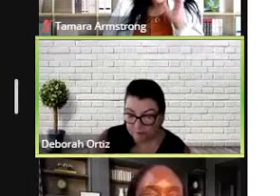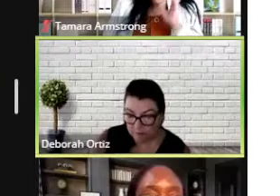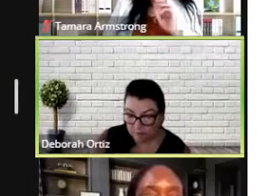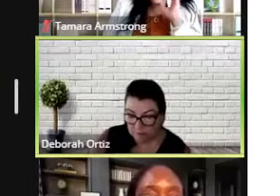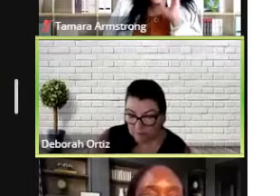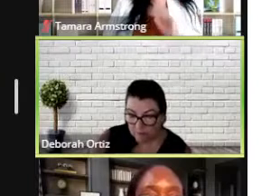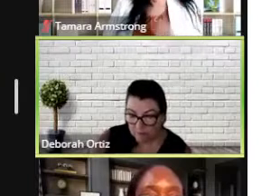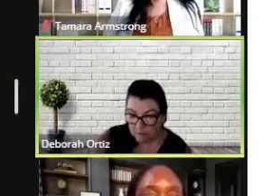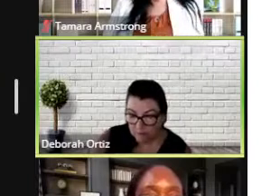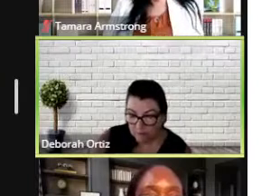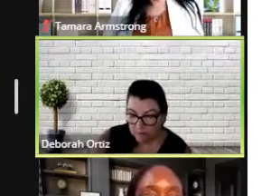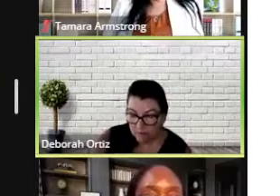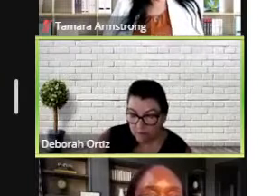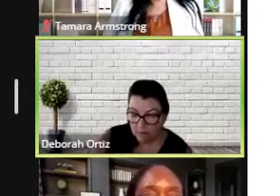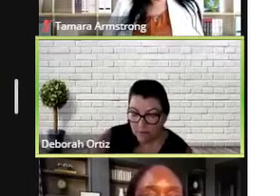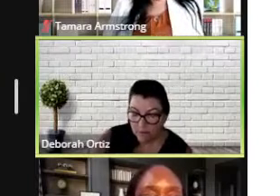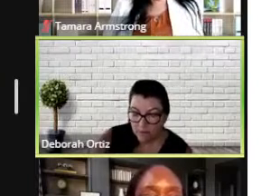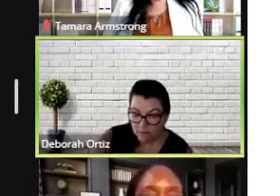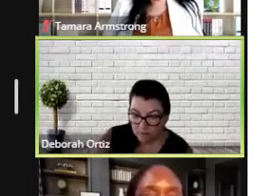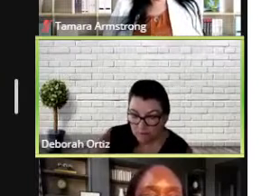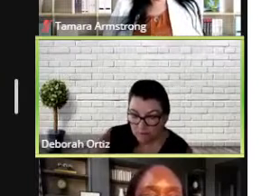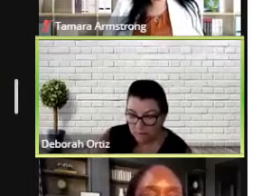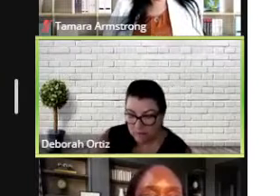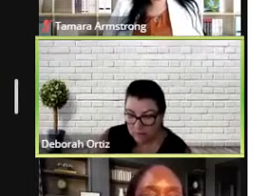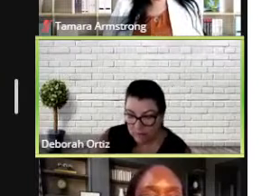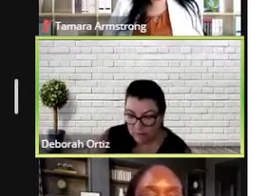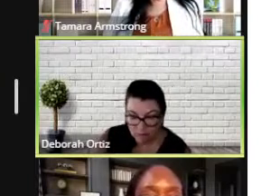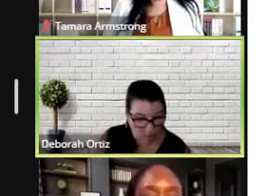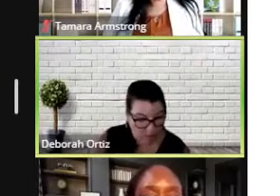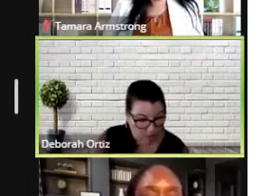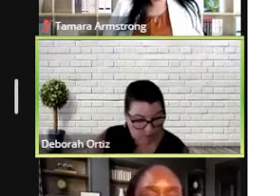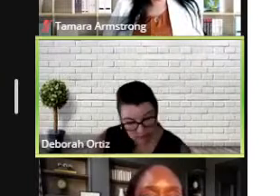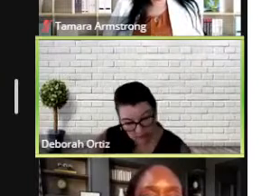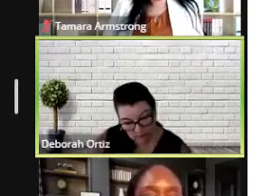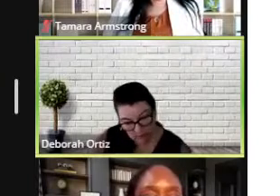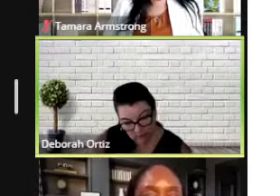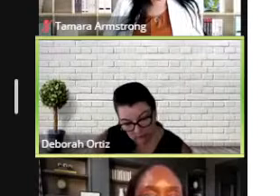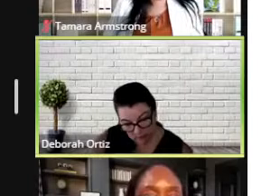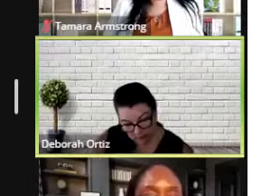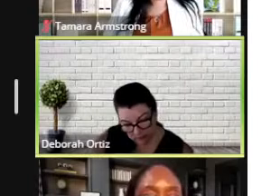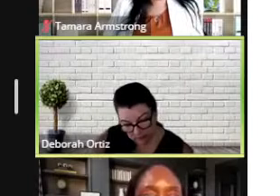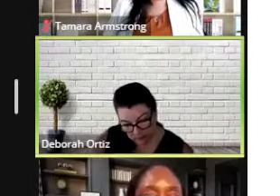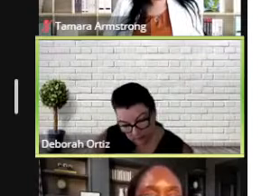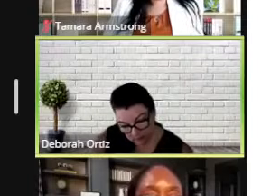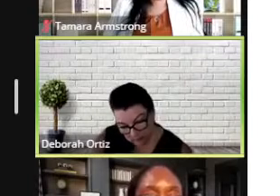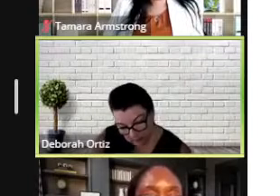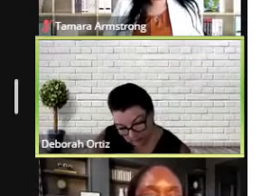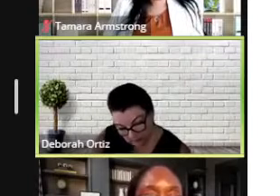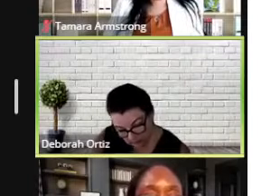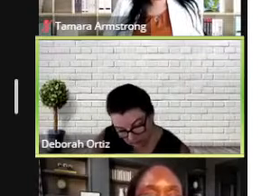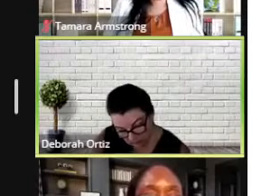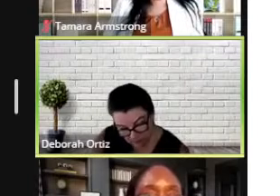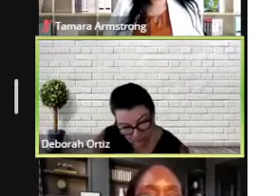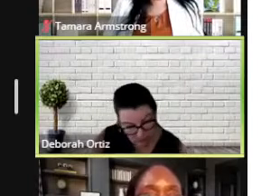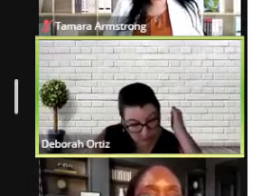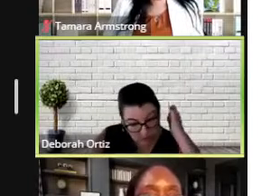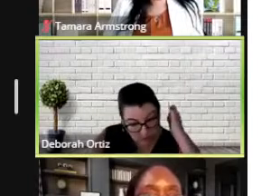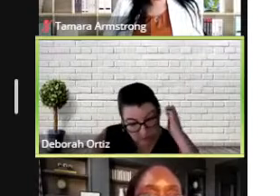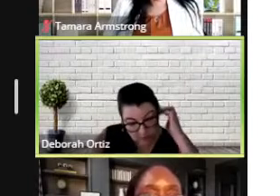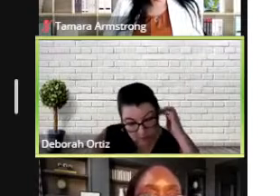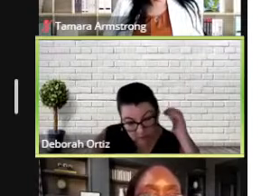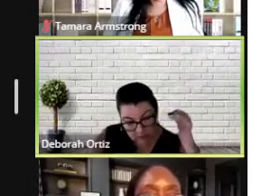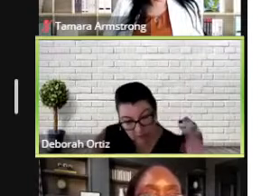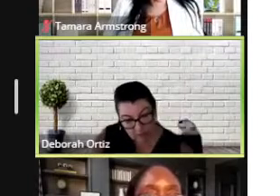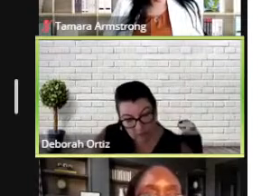this this meeting and gathering here. But I just want to say everyone has a different walk of life,